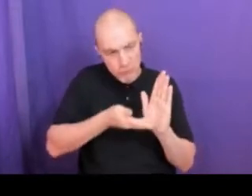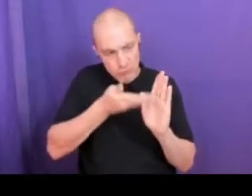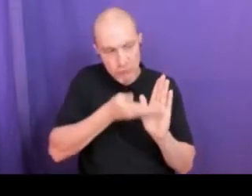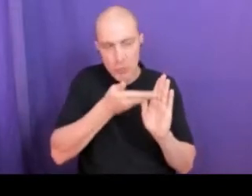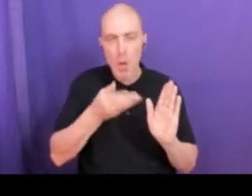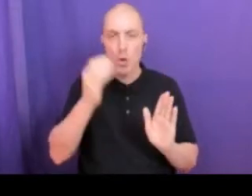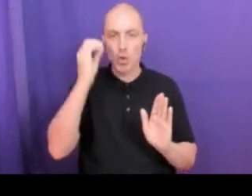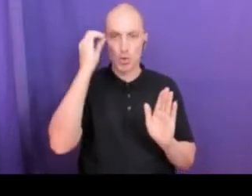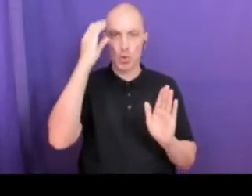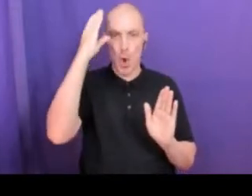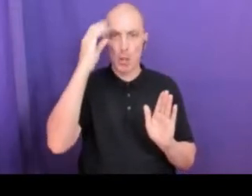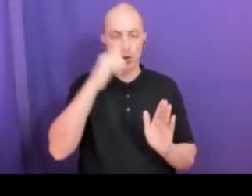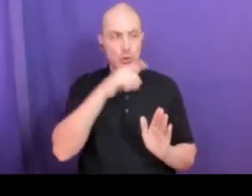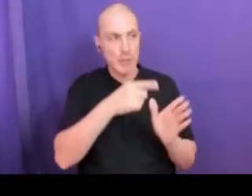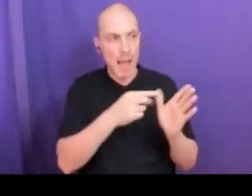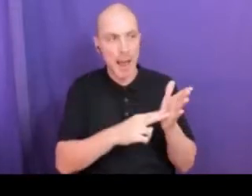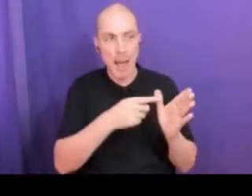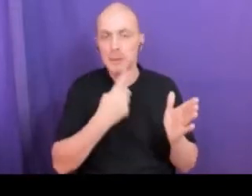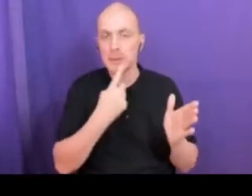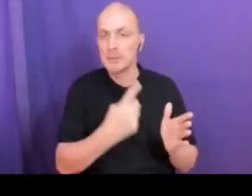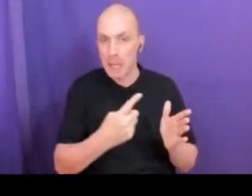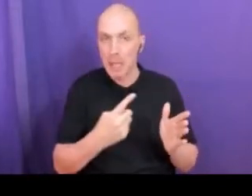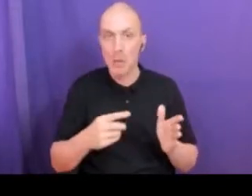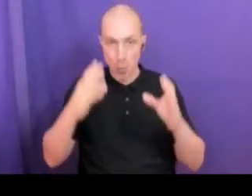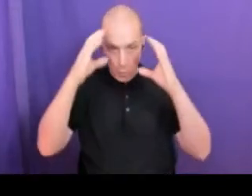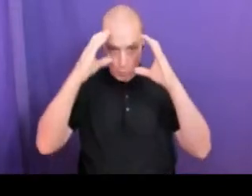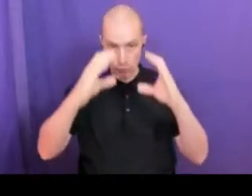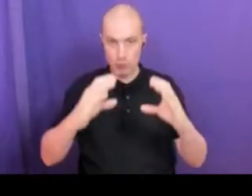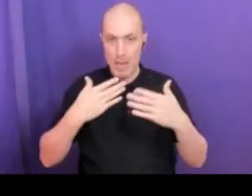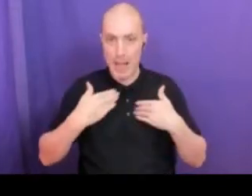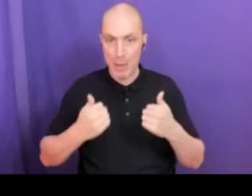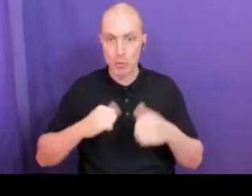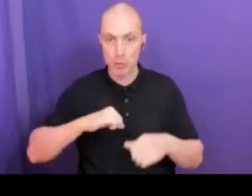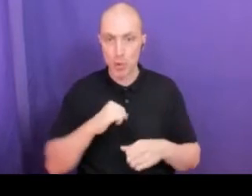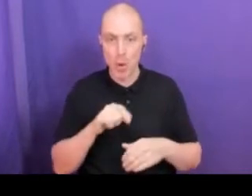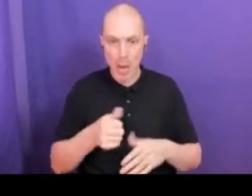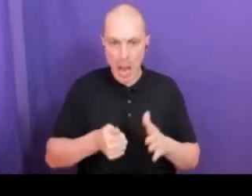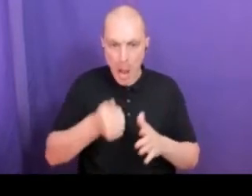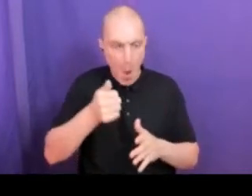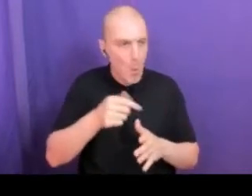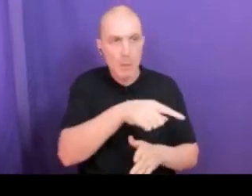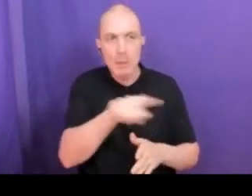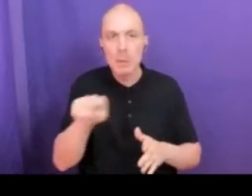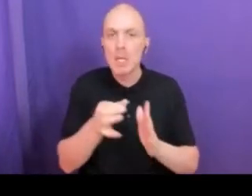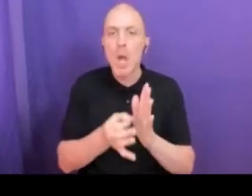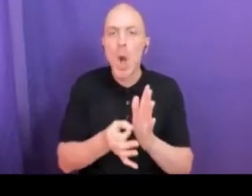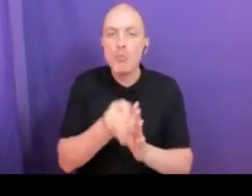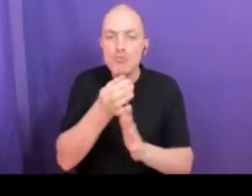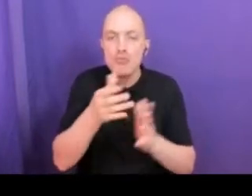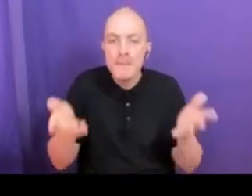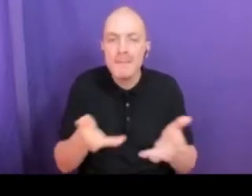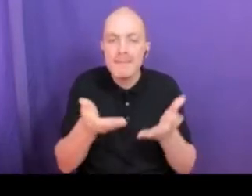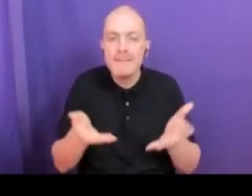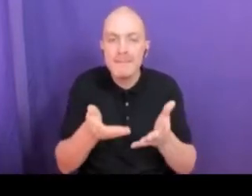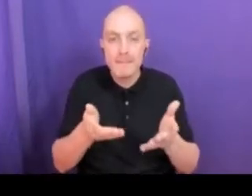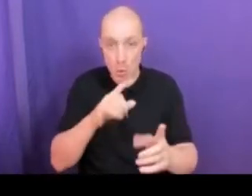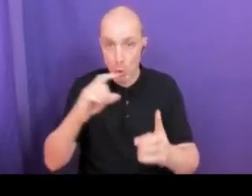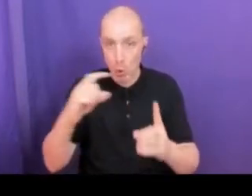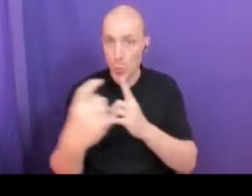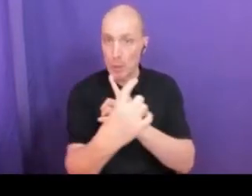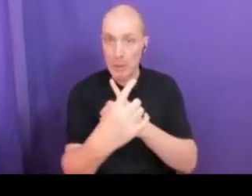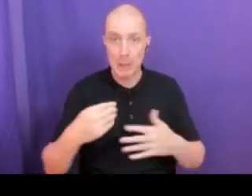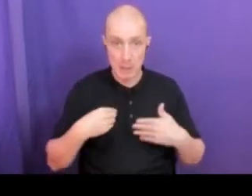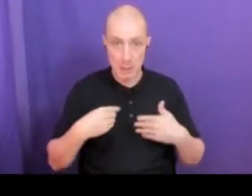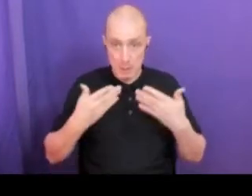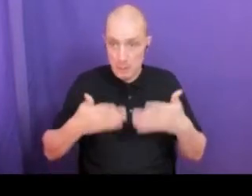our vision for Brain Health Scotland and improving brain health in a community. We also hope to work really closely with the existing